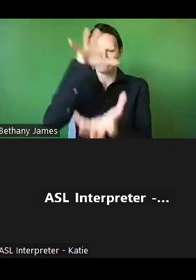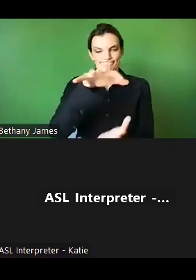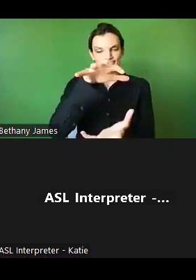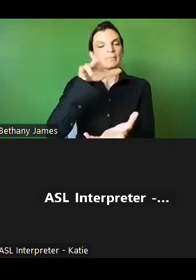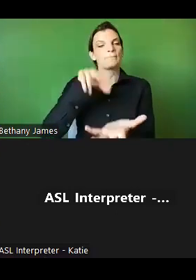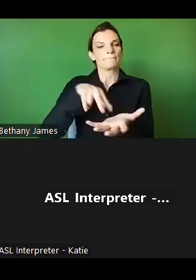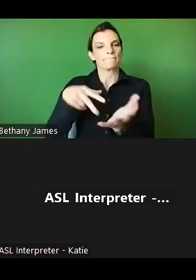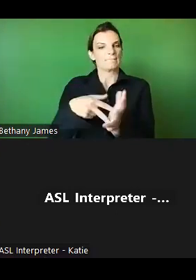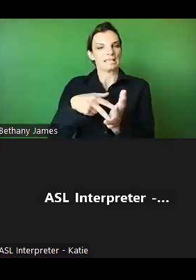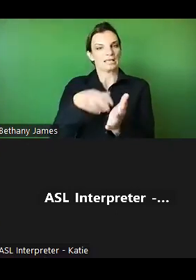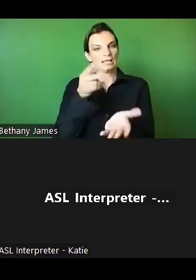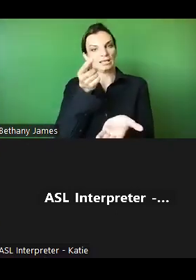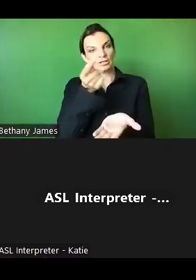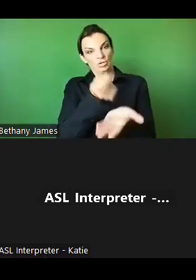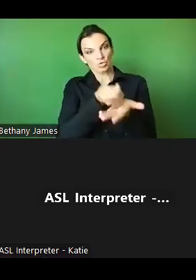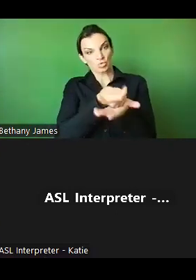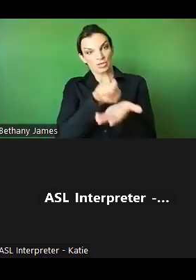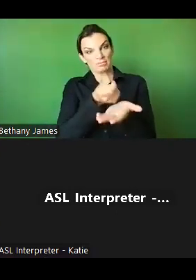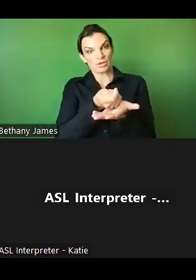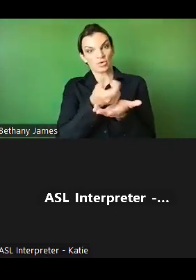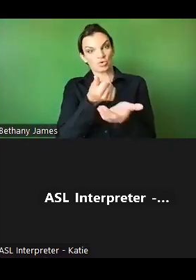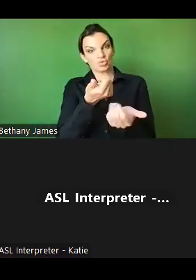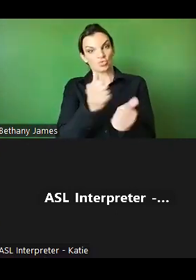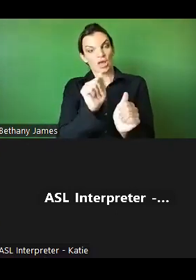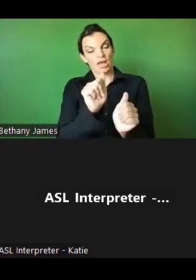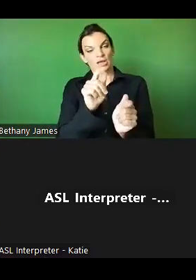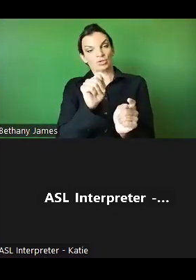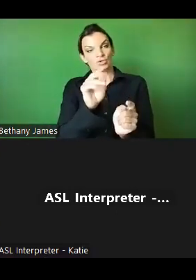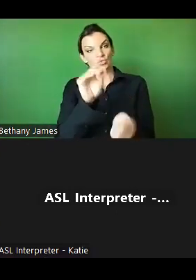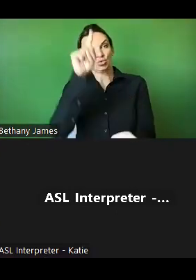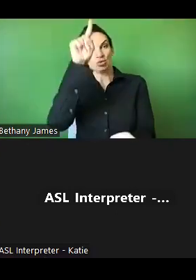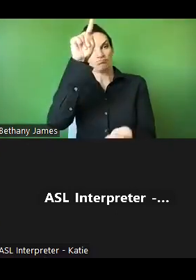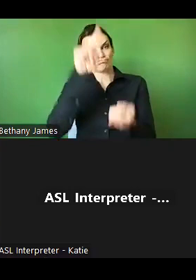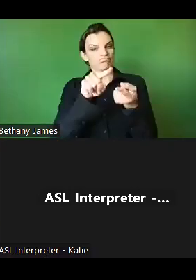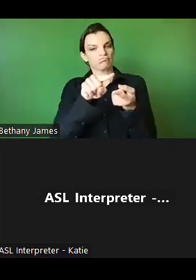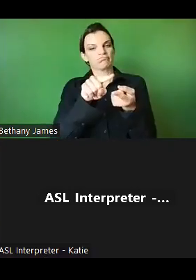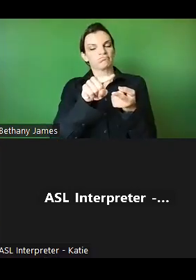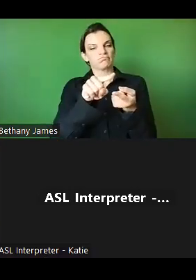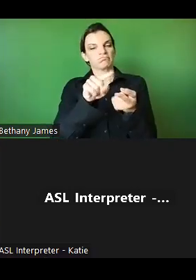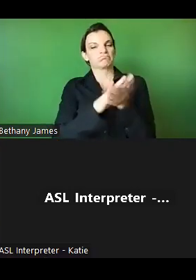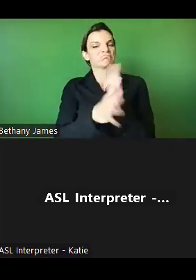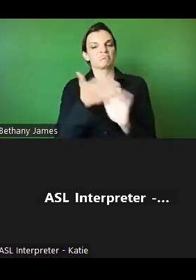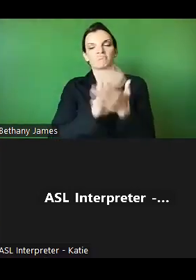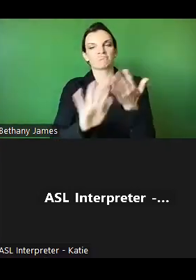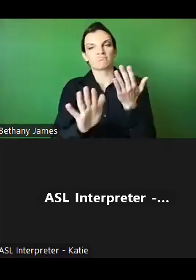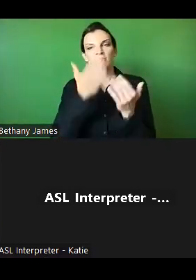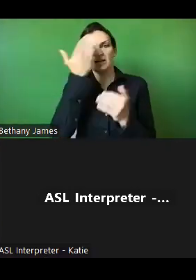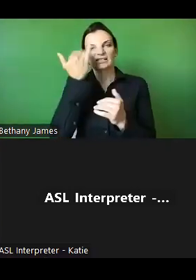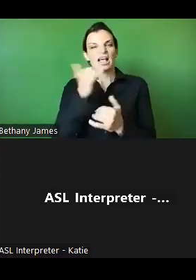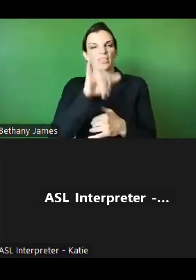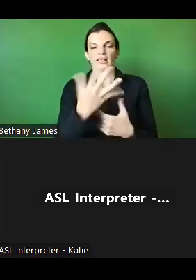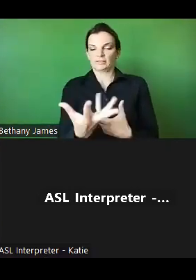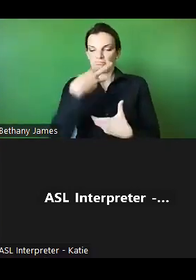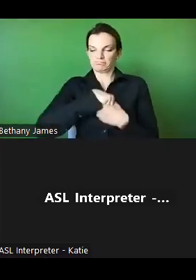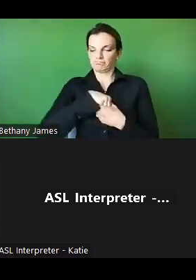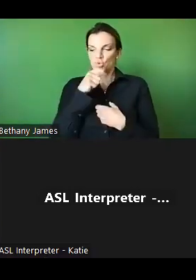treating it or remediating it to the extent that it could be treated or remediated, because it has now become who I